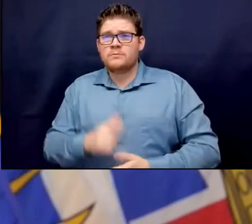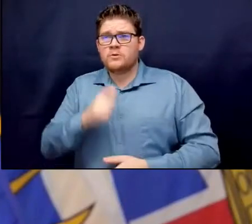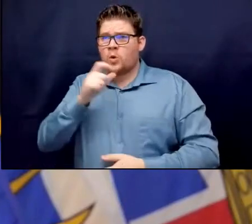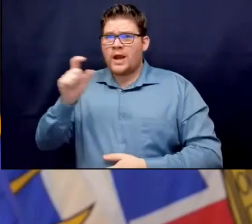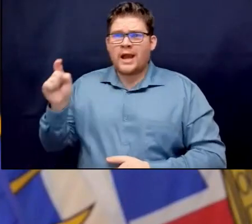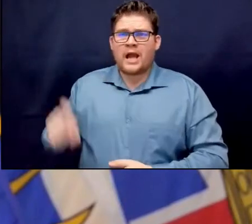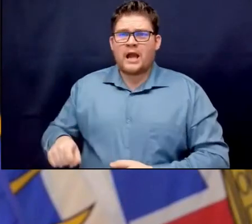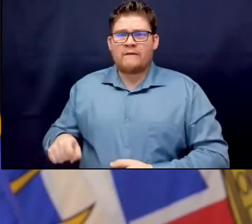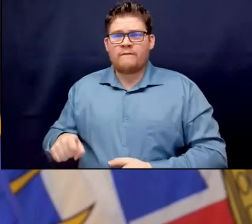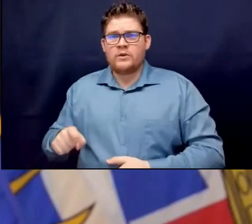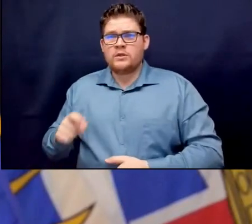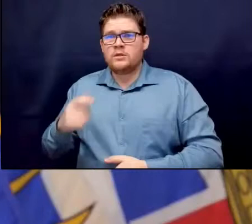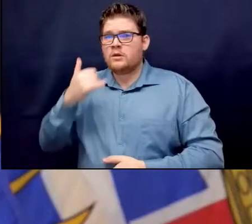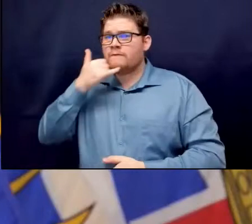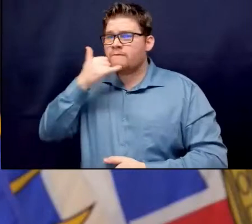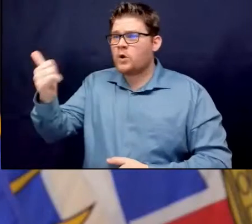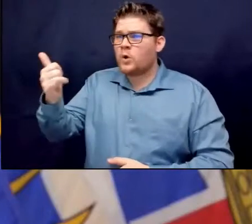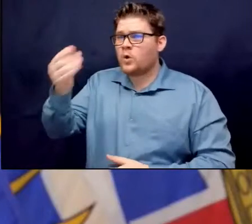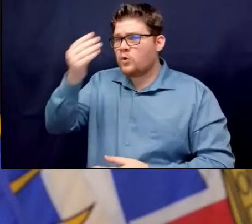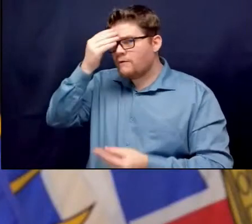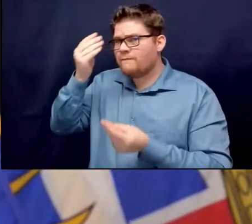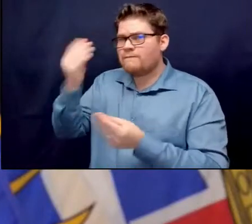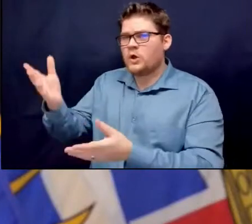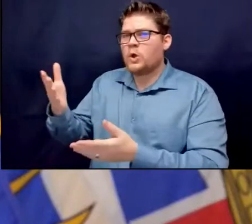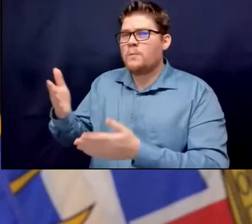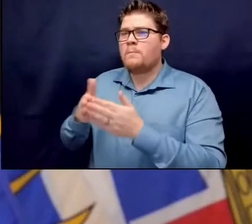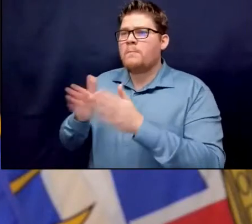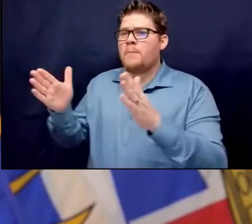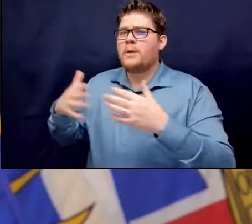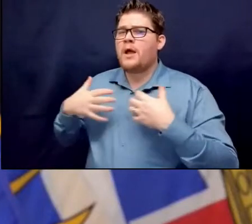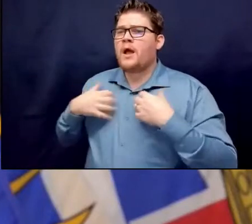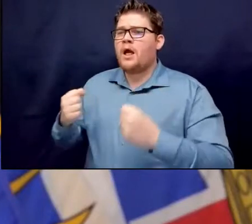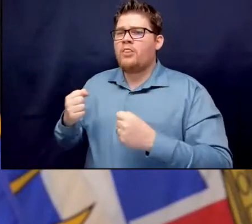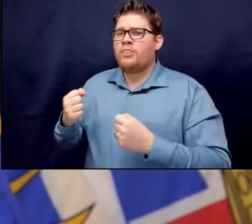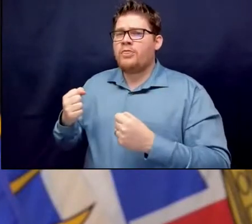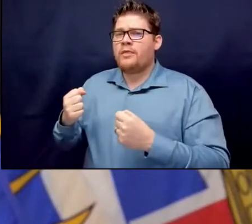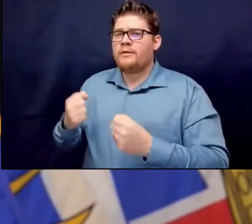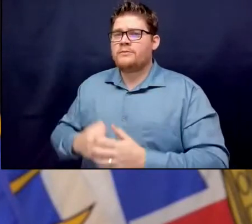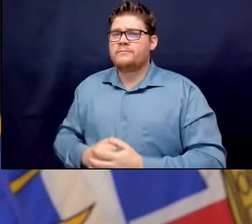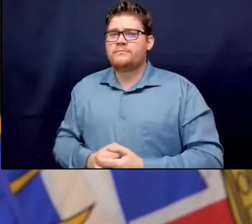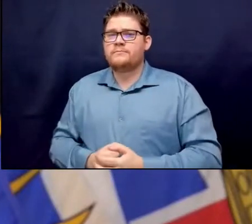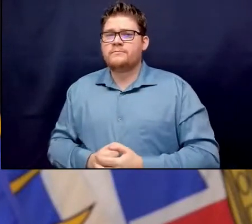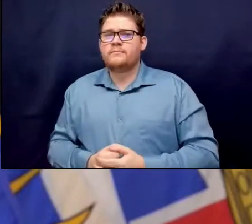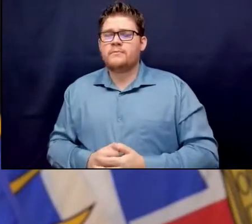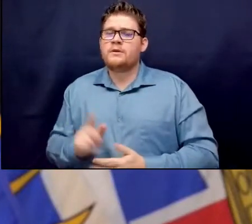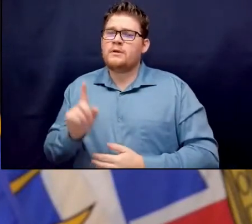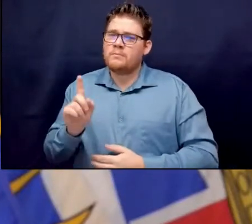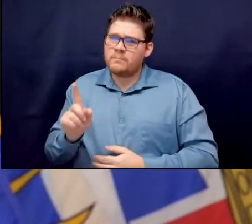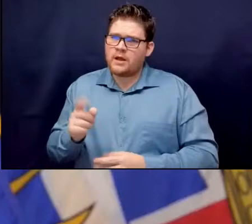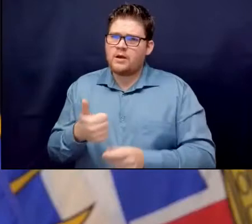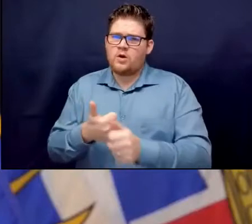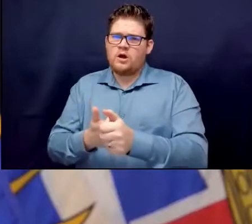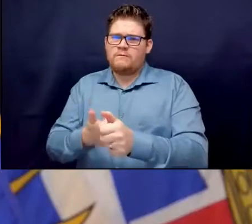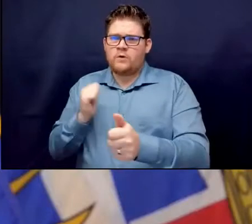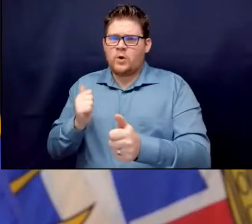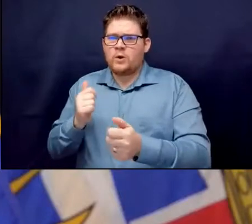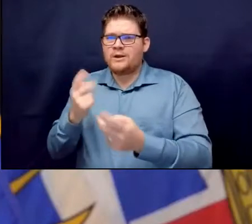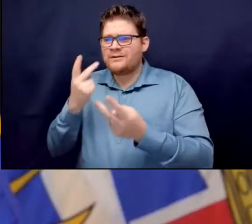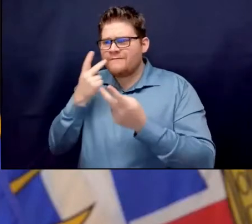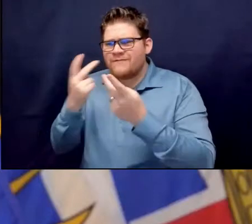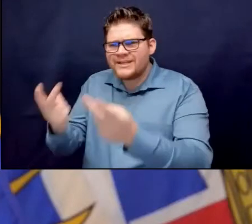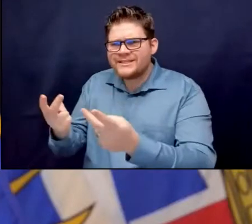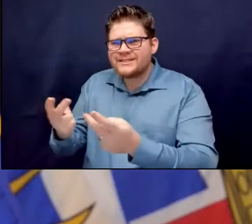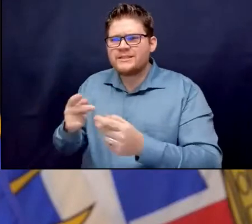But you need to avoid high-risk settings if possible when you are ill. So it's not the time to go visit older members of your